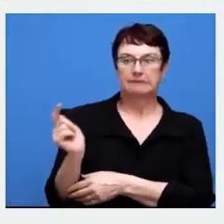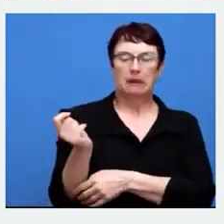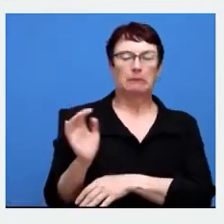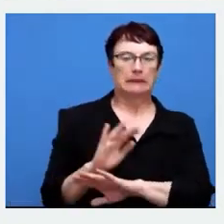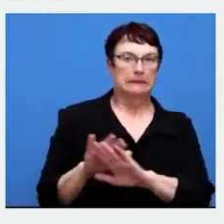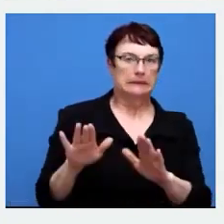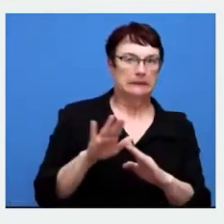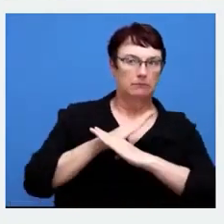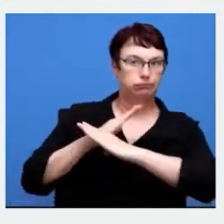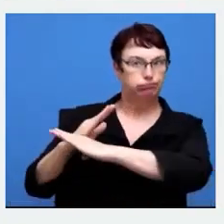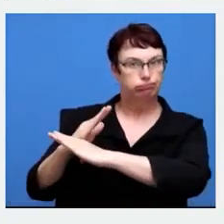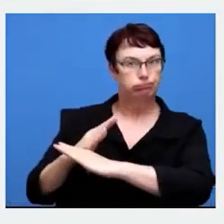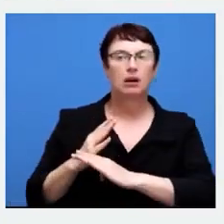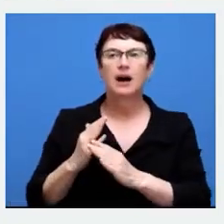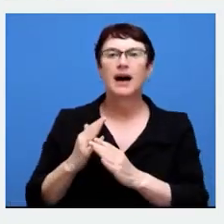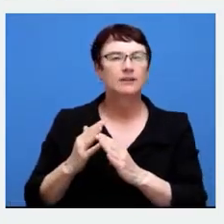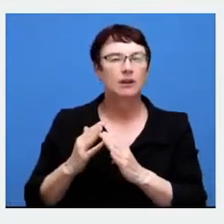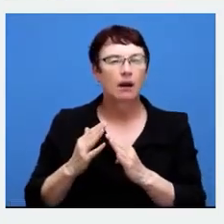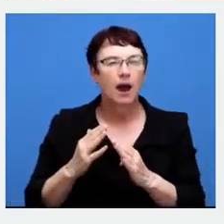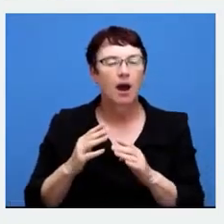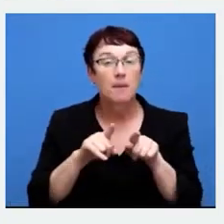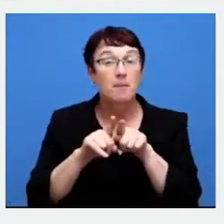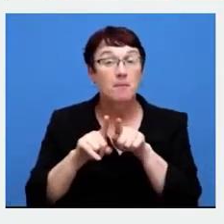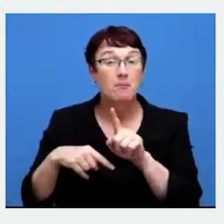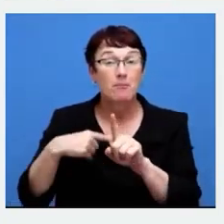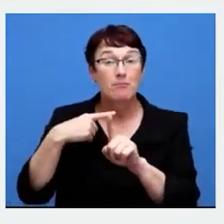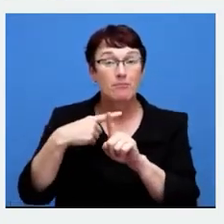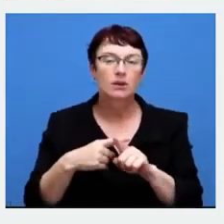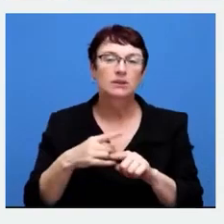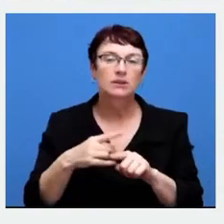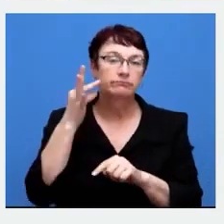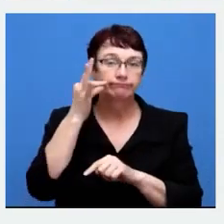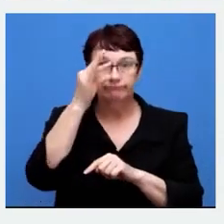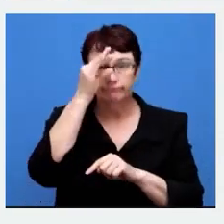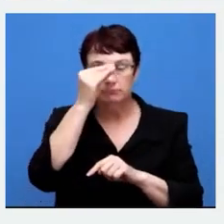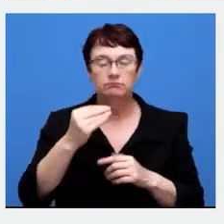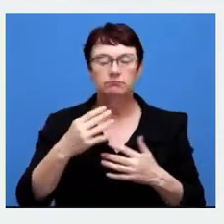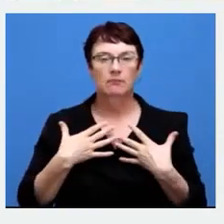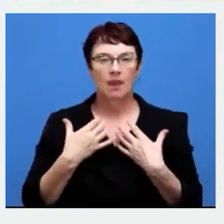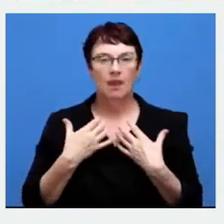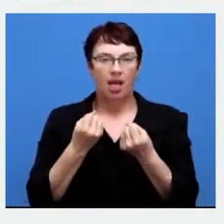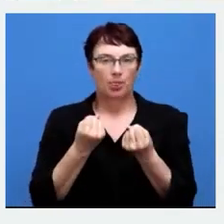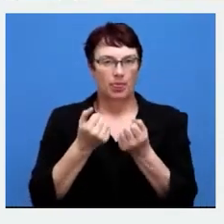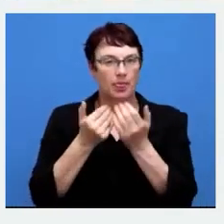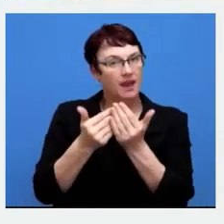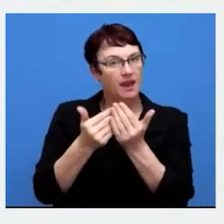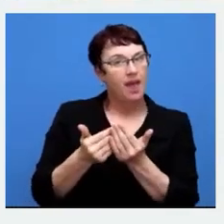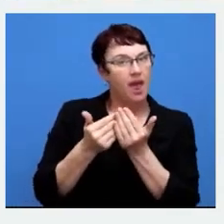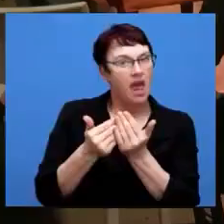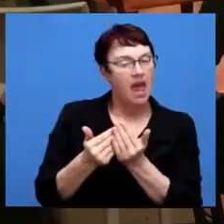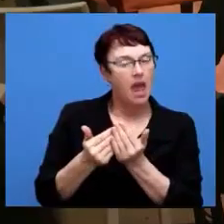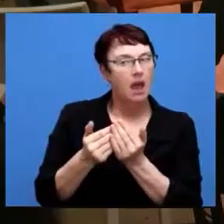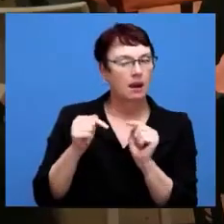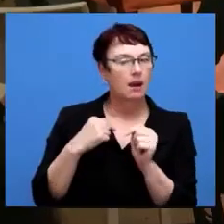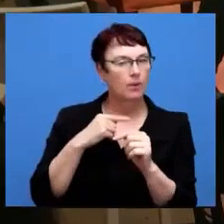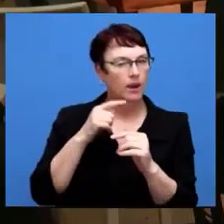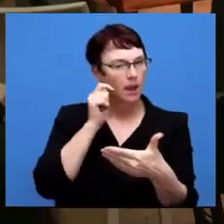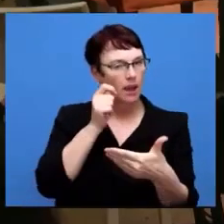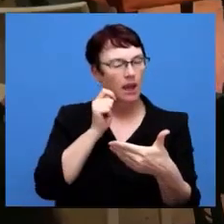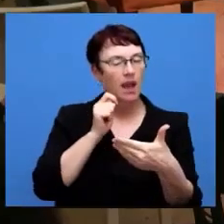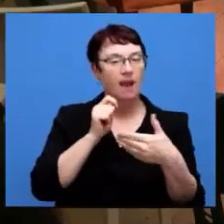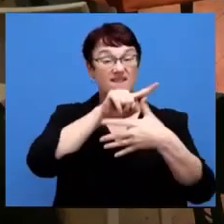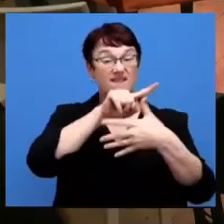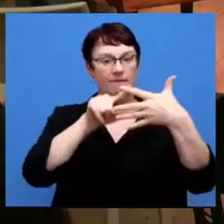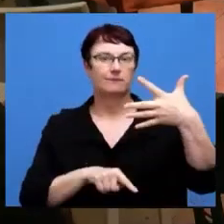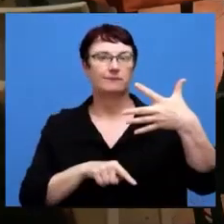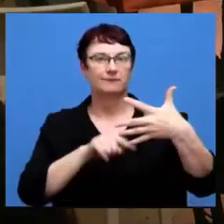know, gender health care. All right, so I will hand it over to Florencia to go deeper into some of this sphere.